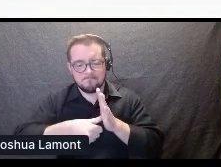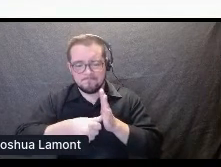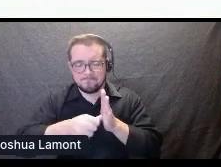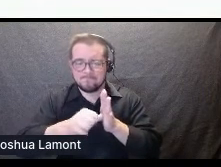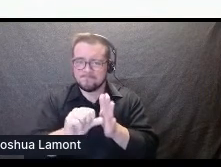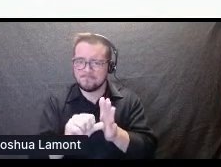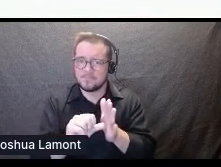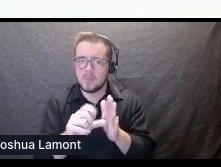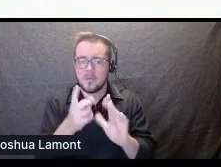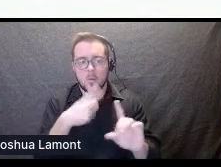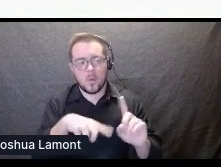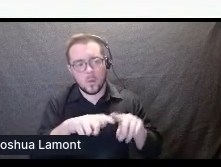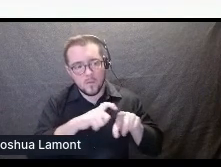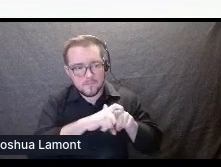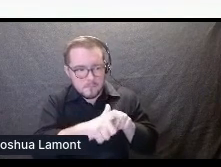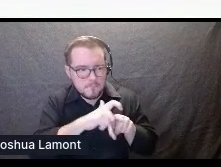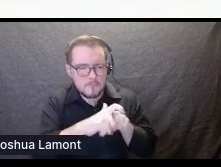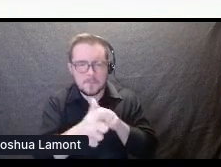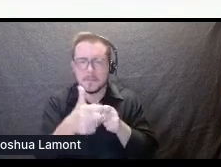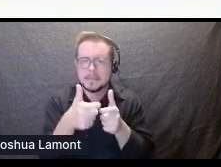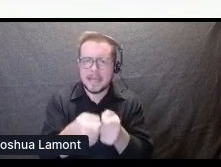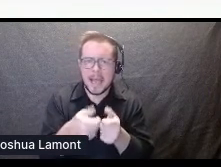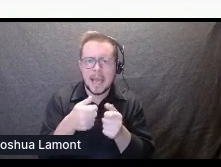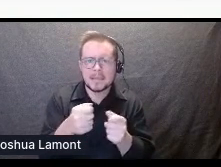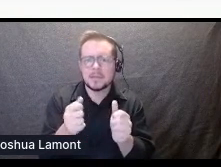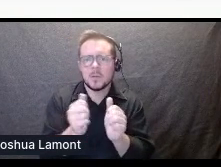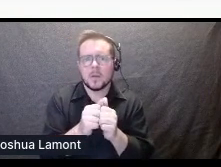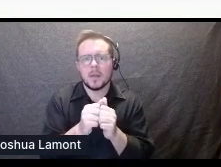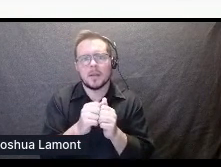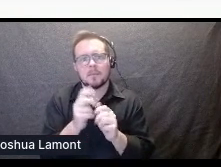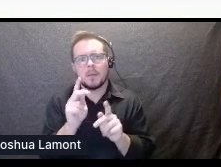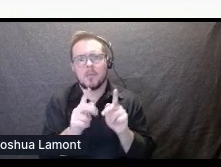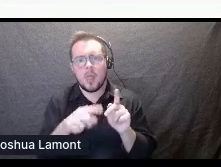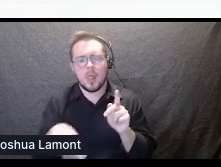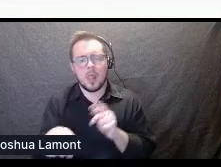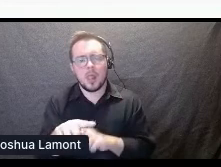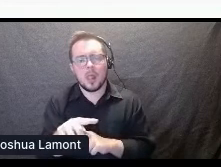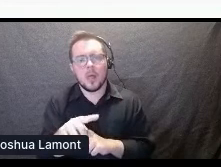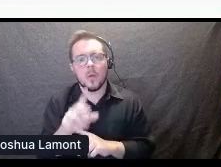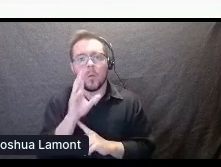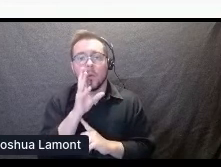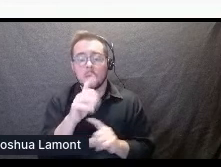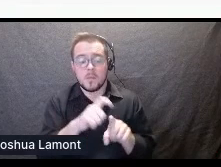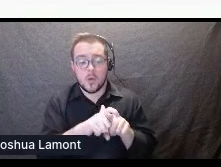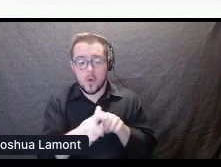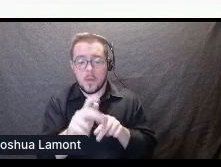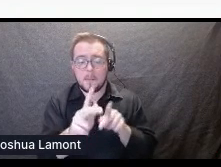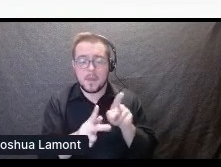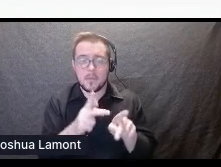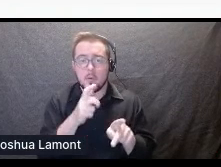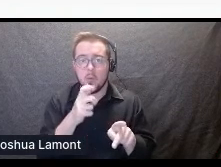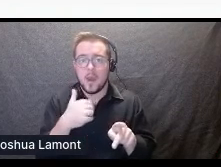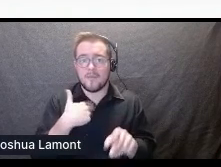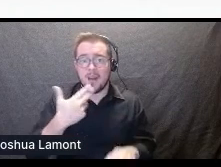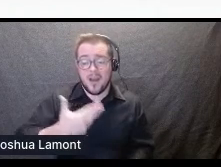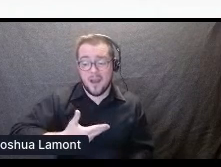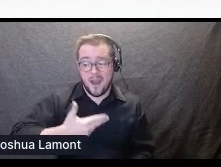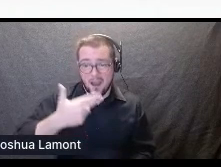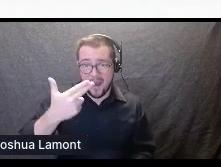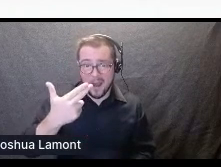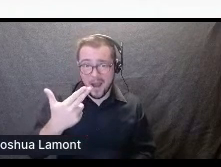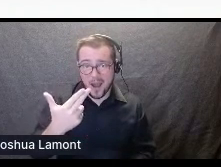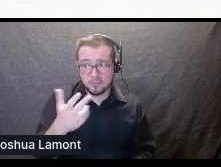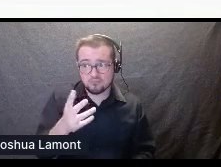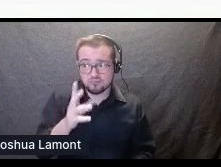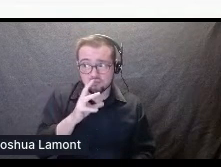we're phone banking and texting with indivisible this year, we're going to be calling people who have a high likelihood of